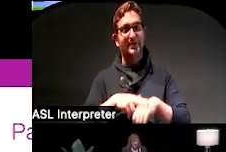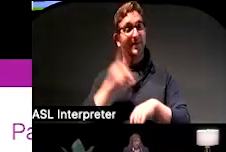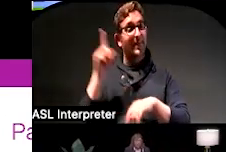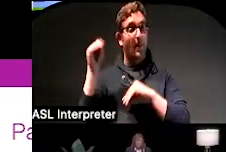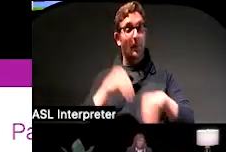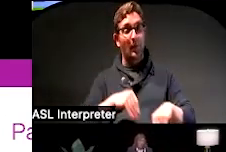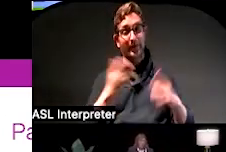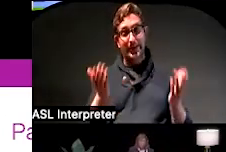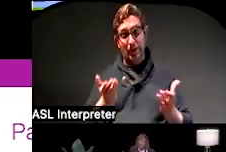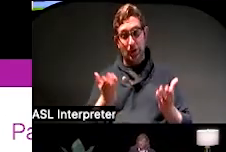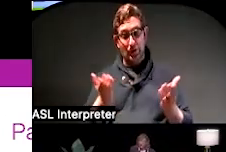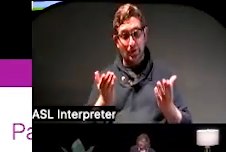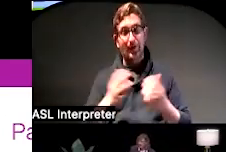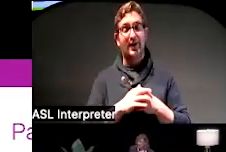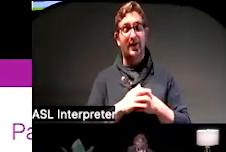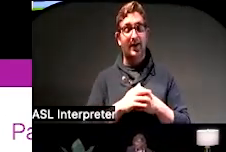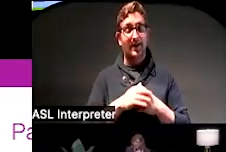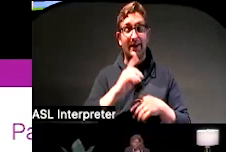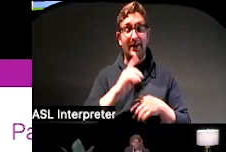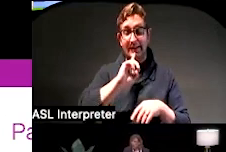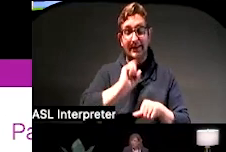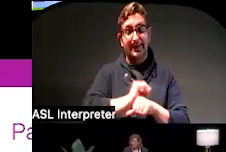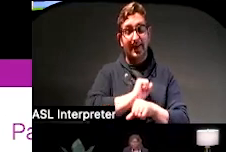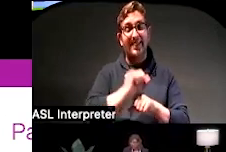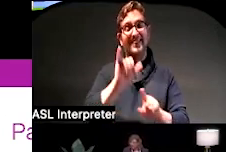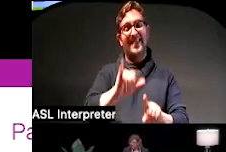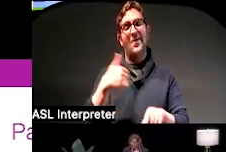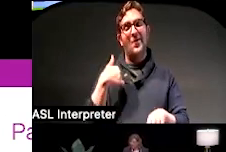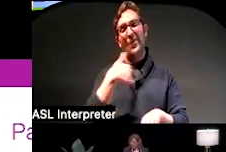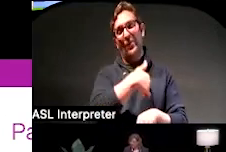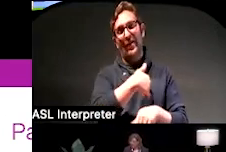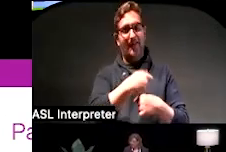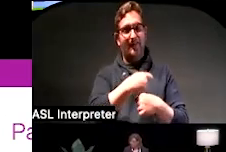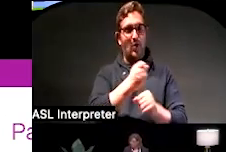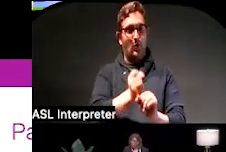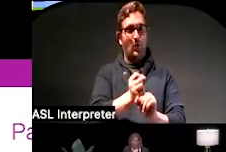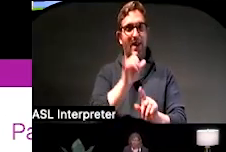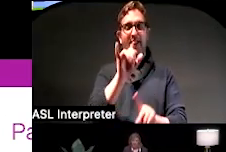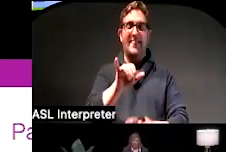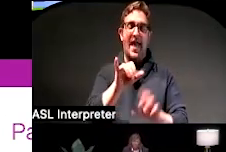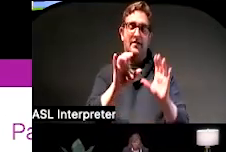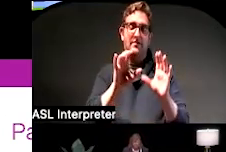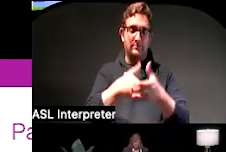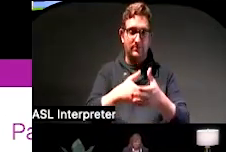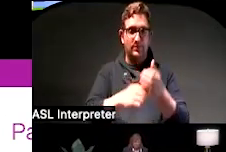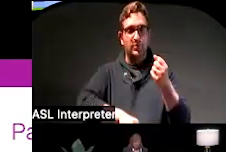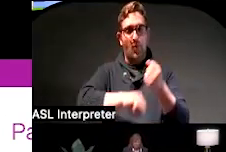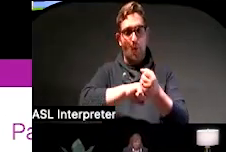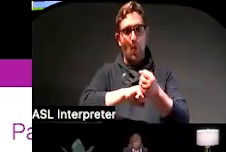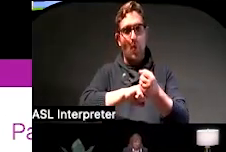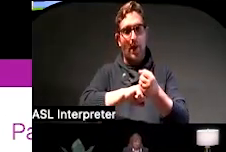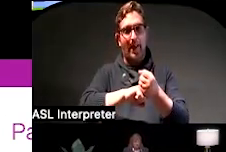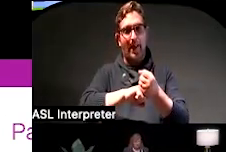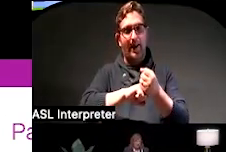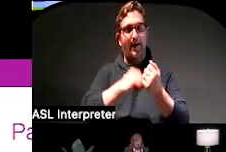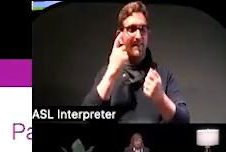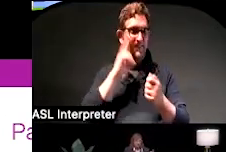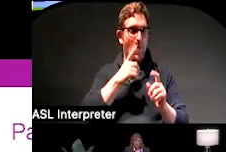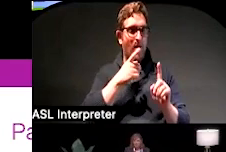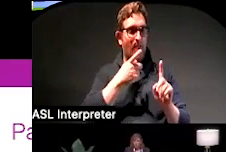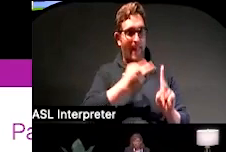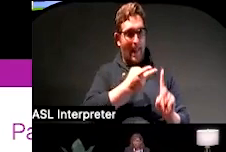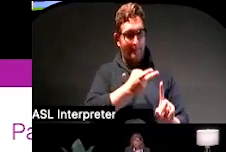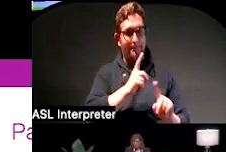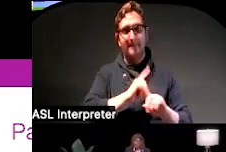here. And the reality of it is that we have created that circle of support around them, but